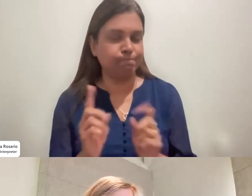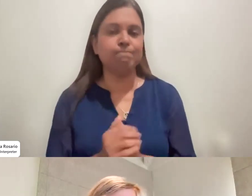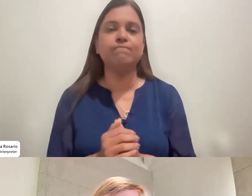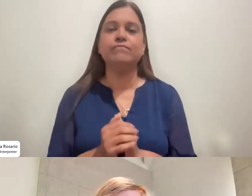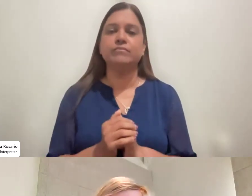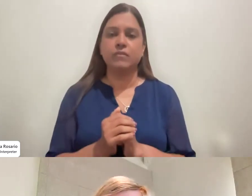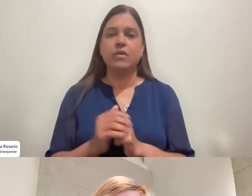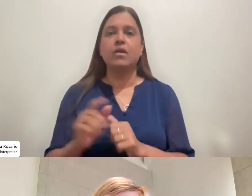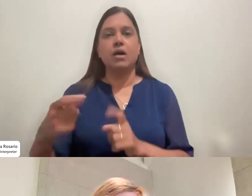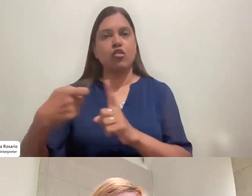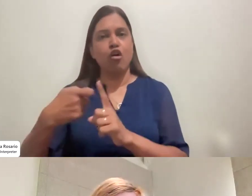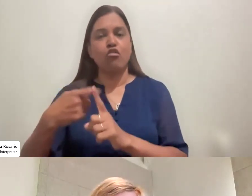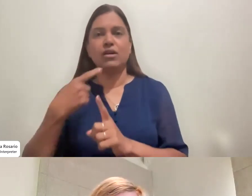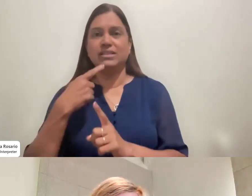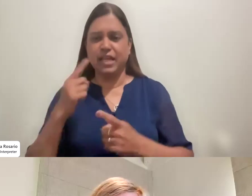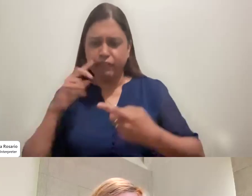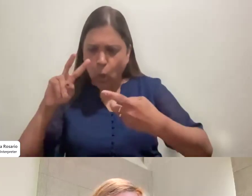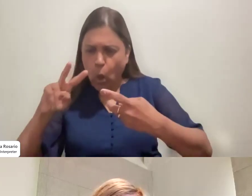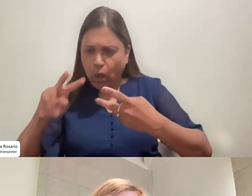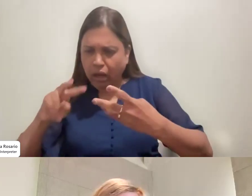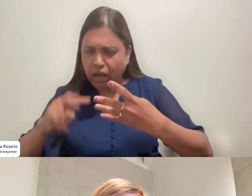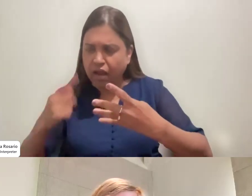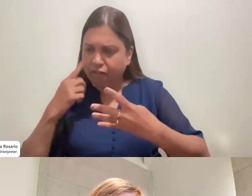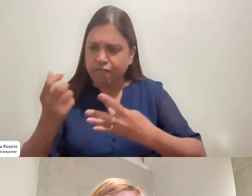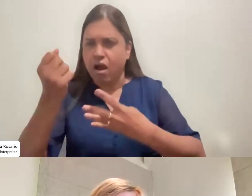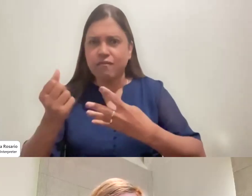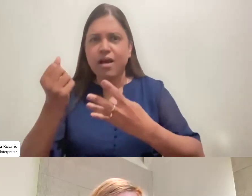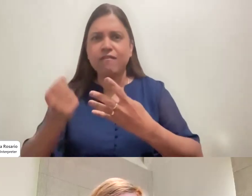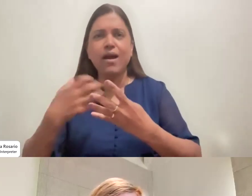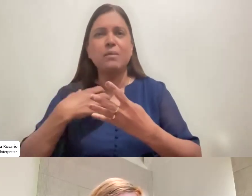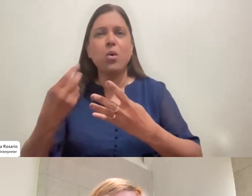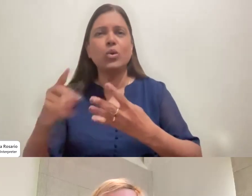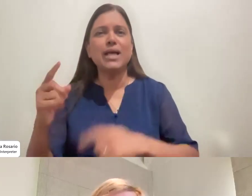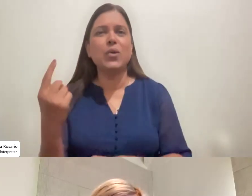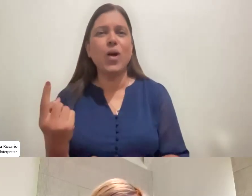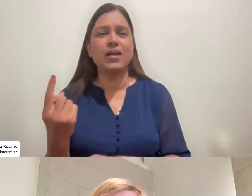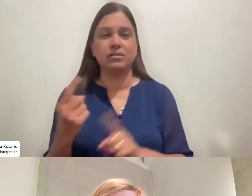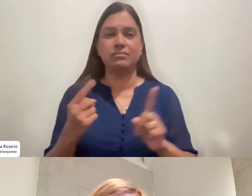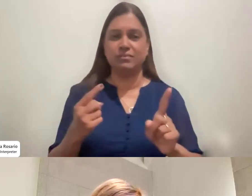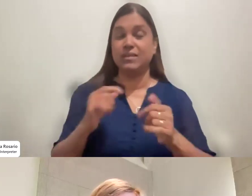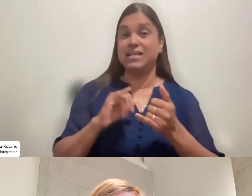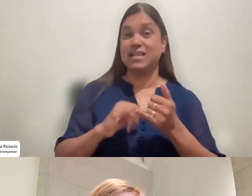more, it'll be a lot more than one. That's That's for a sure. good point. Actually, my sighted colleagues also have trouble with the same